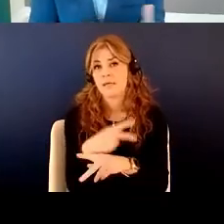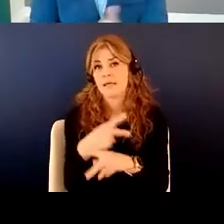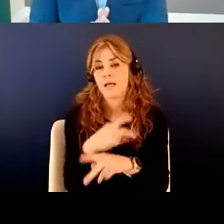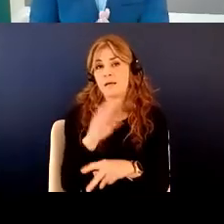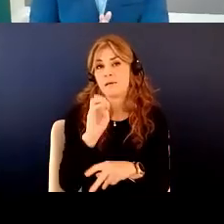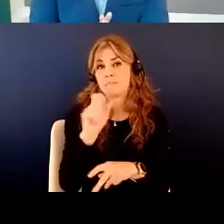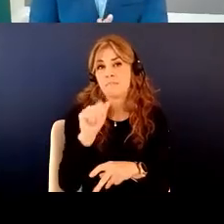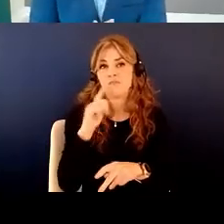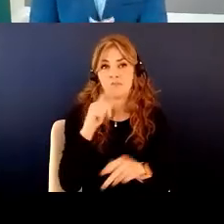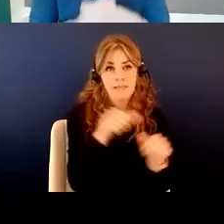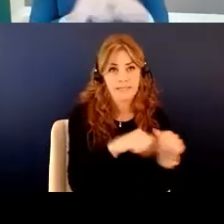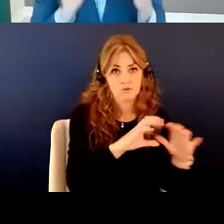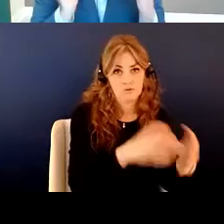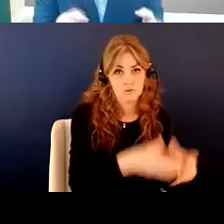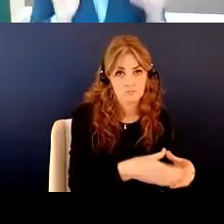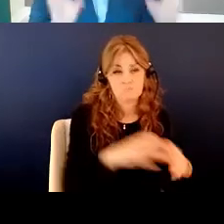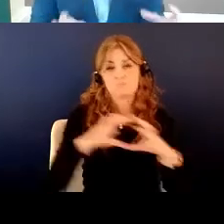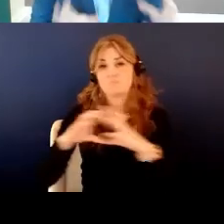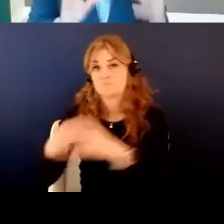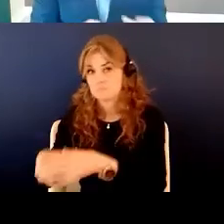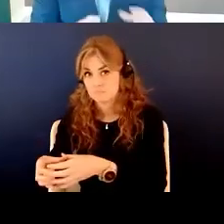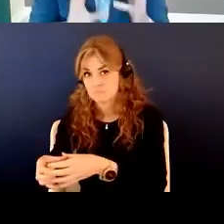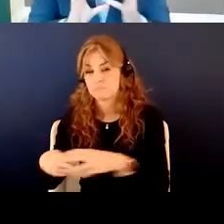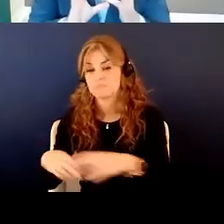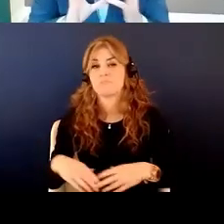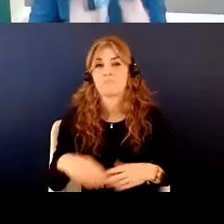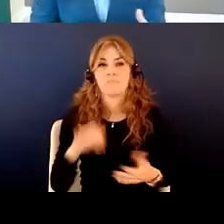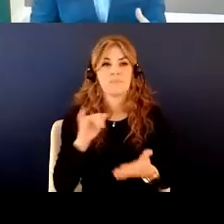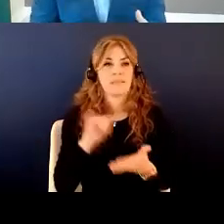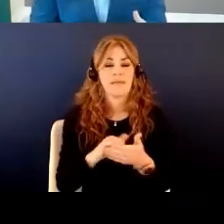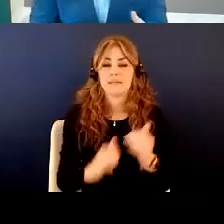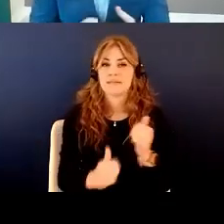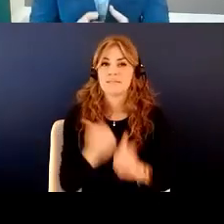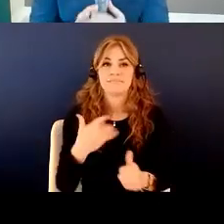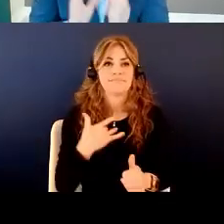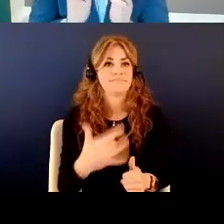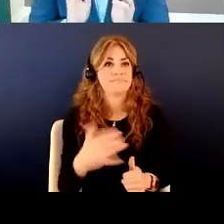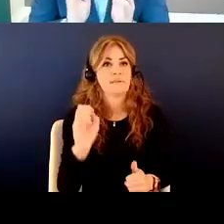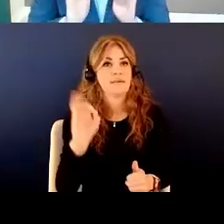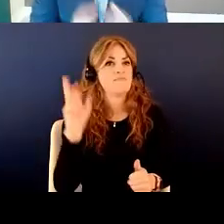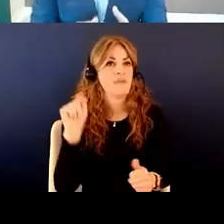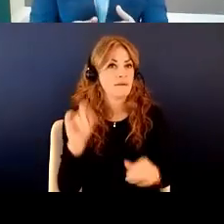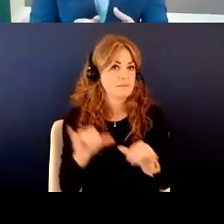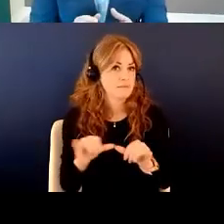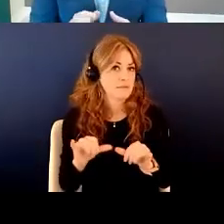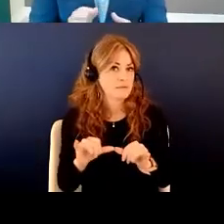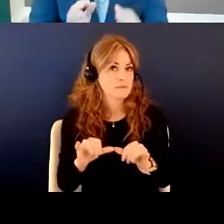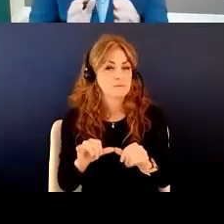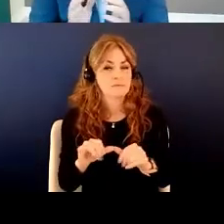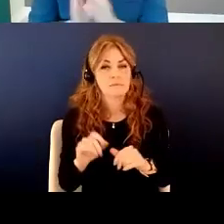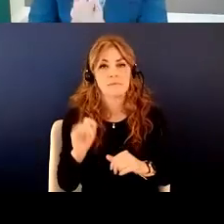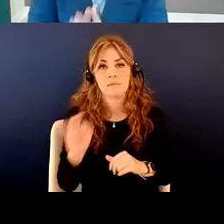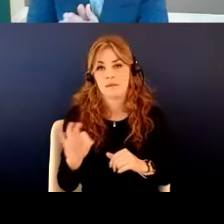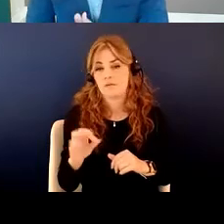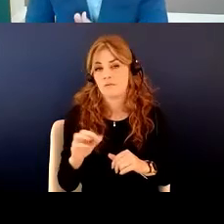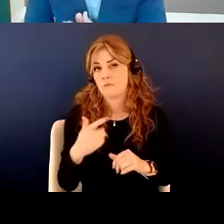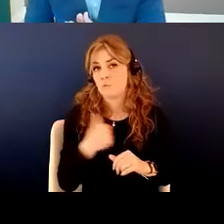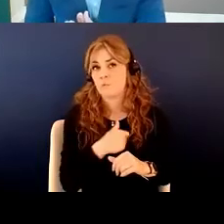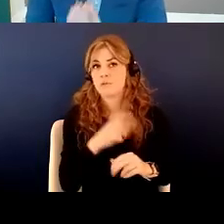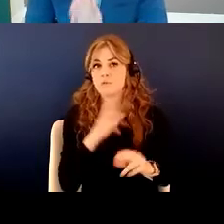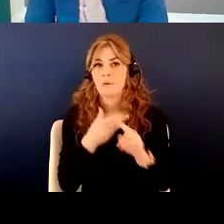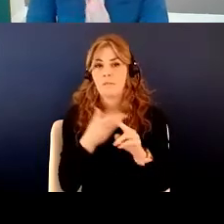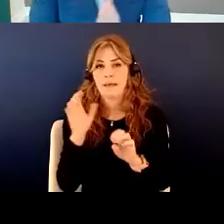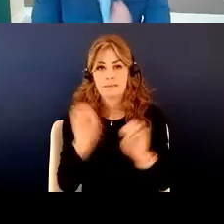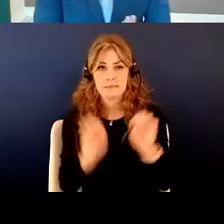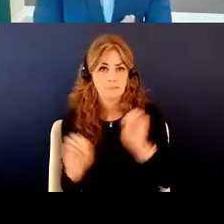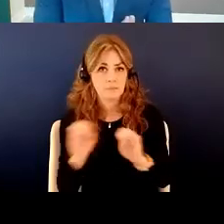group. And so this is the most common effect size that is used when we're looking at experimental